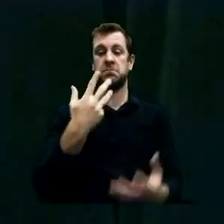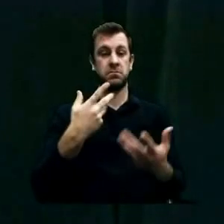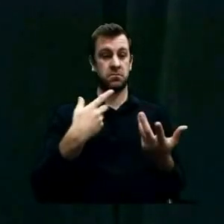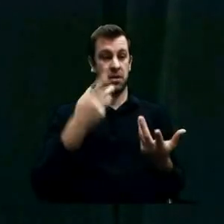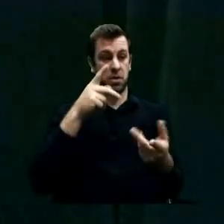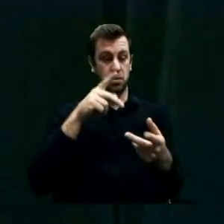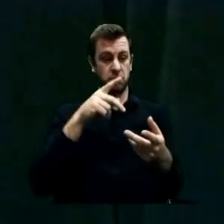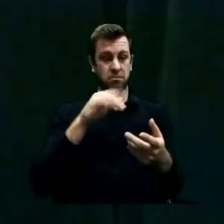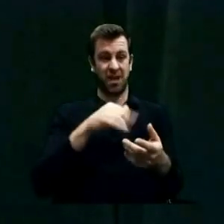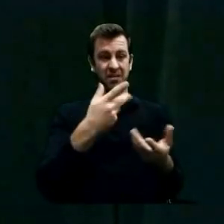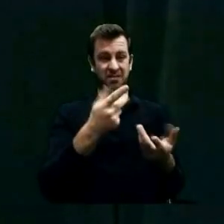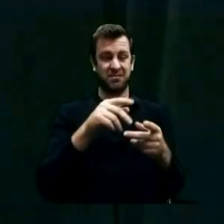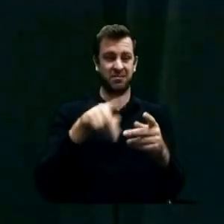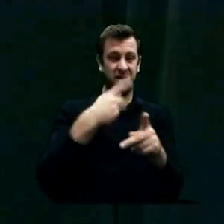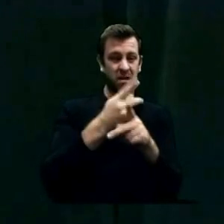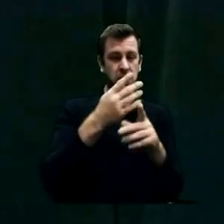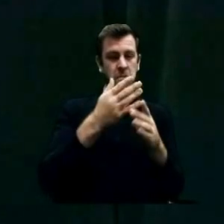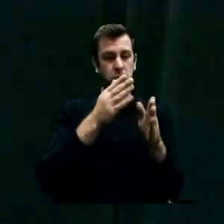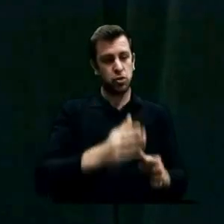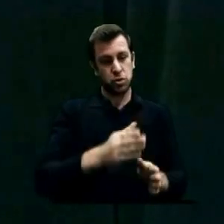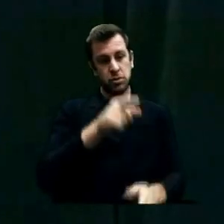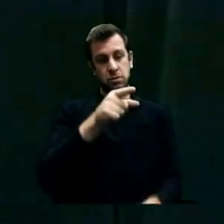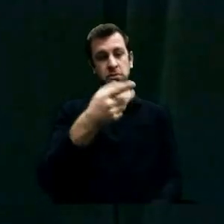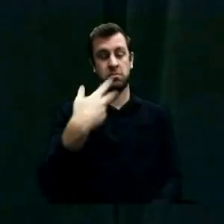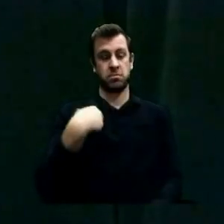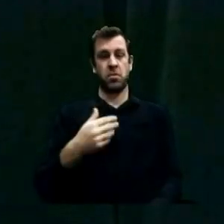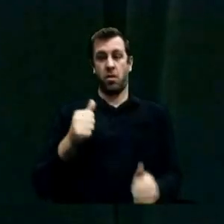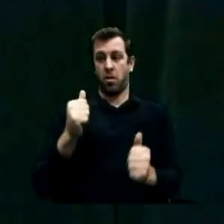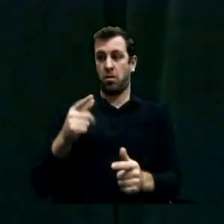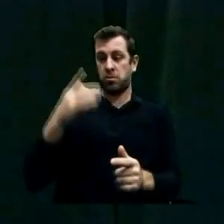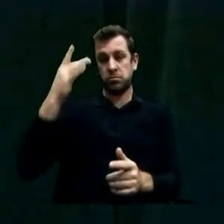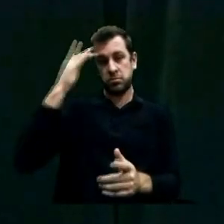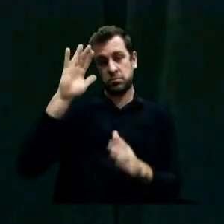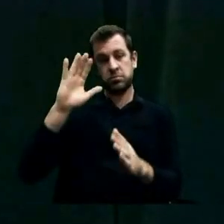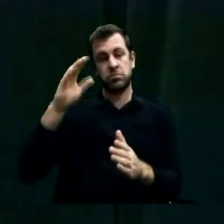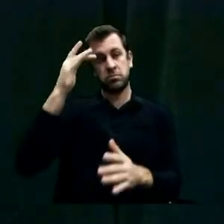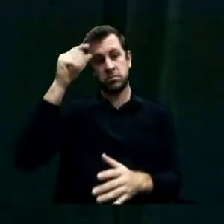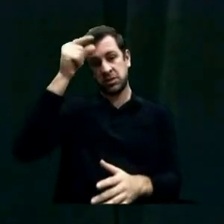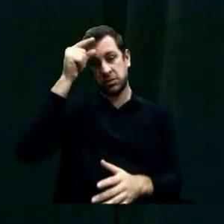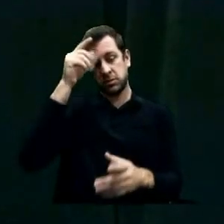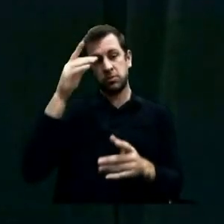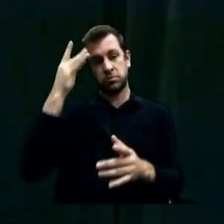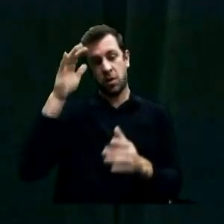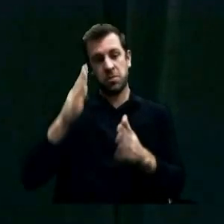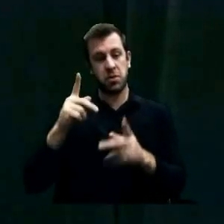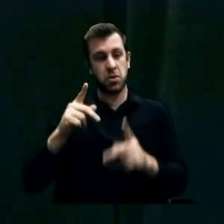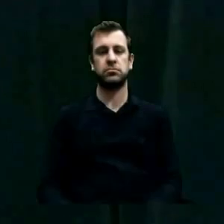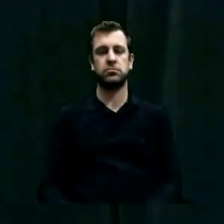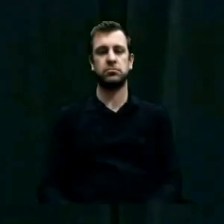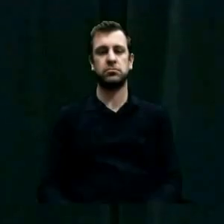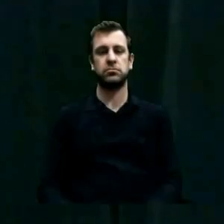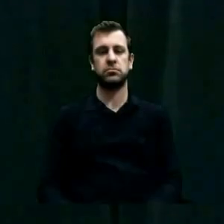not find among all the Shia scholars and fuqaha. No, only some of